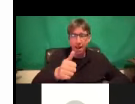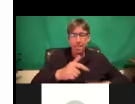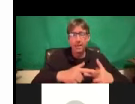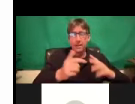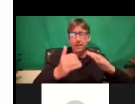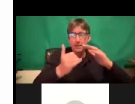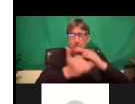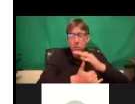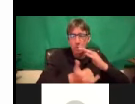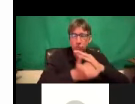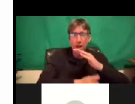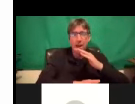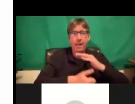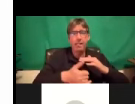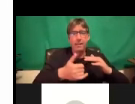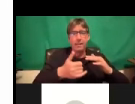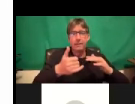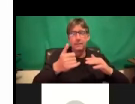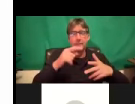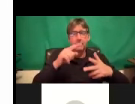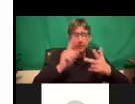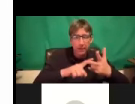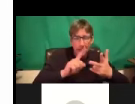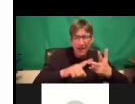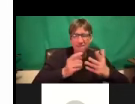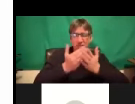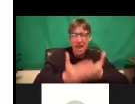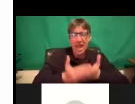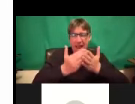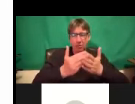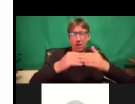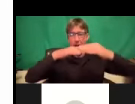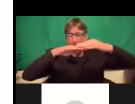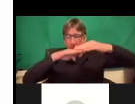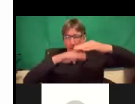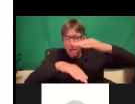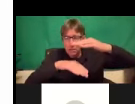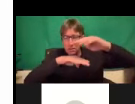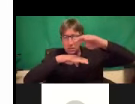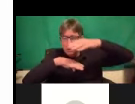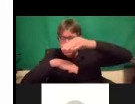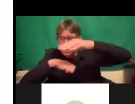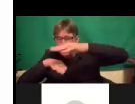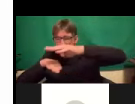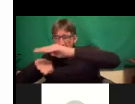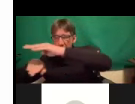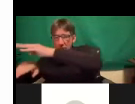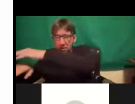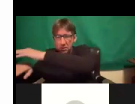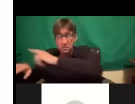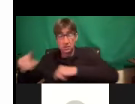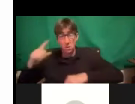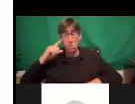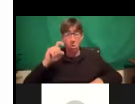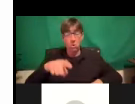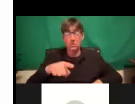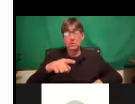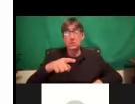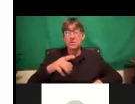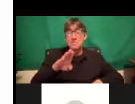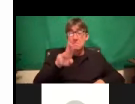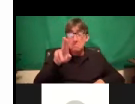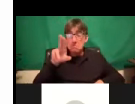least durable throughout the pandemic. This is, of course, at the modal level, and when you look at sort of any particular one bus route or any